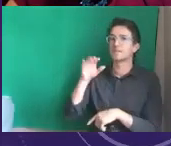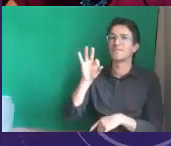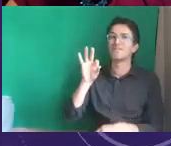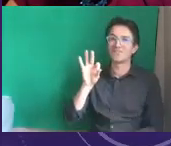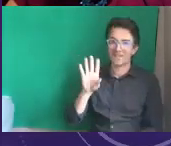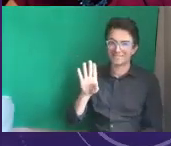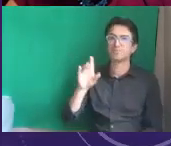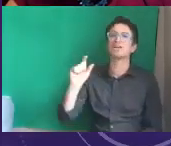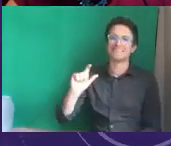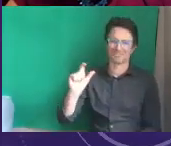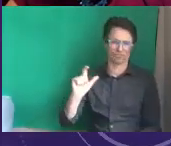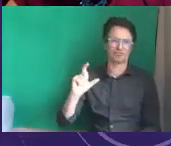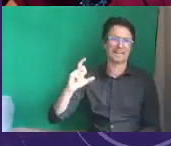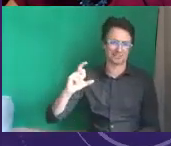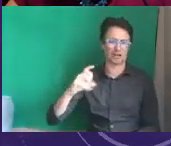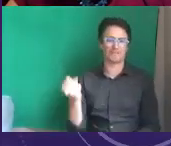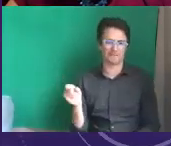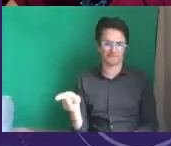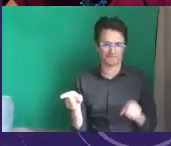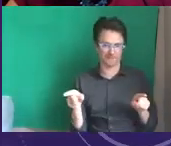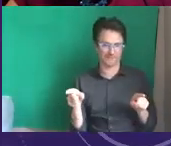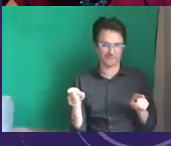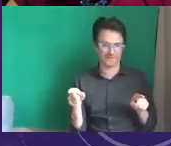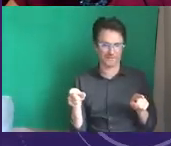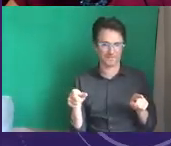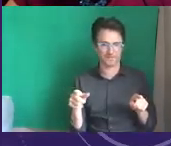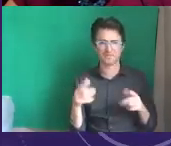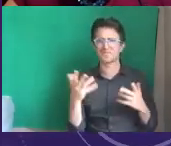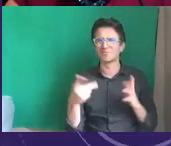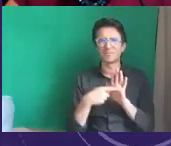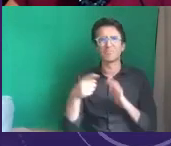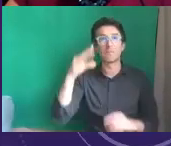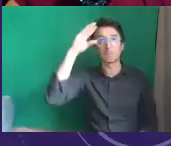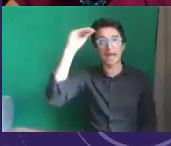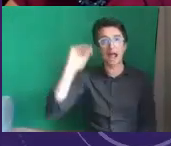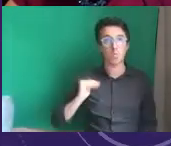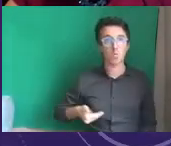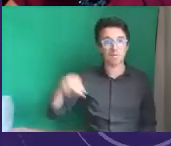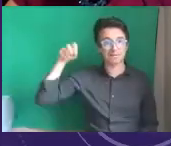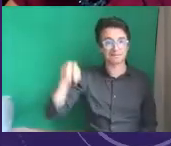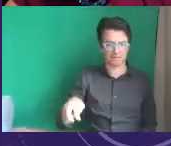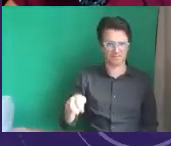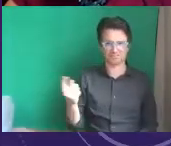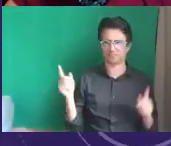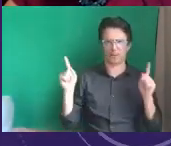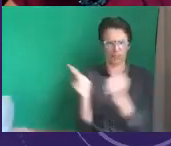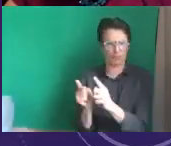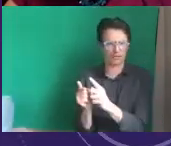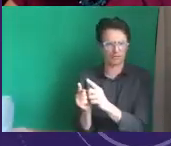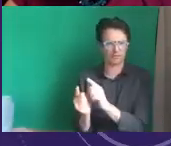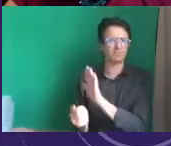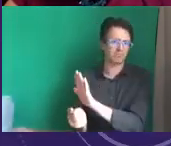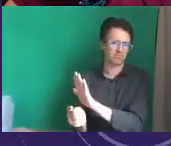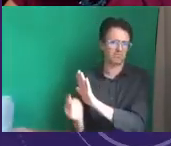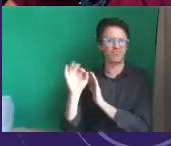auto-generated alt text from the previous picture of man, woman, steps. It's important